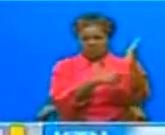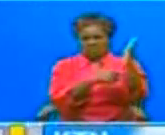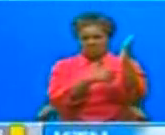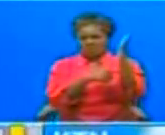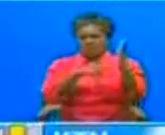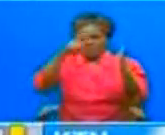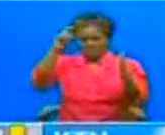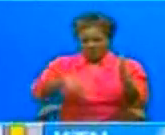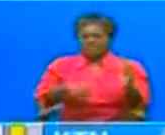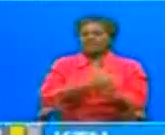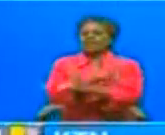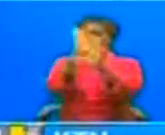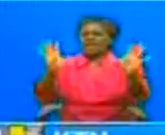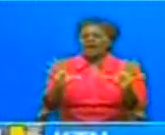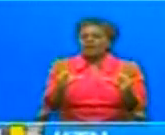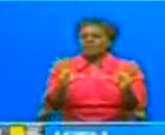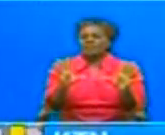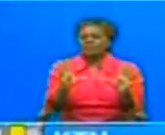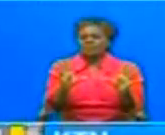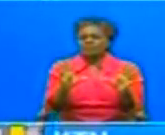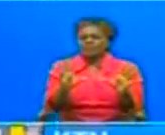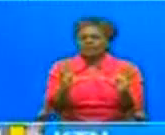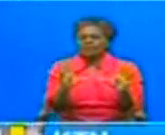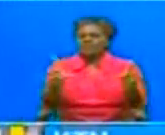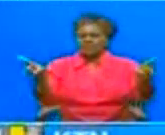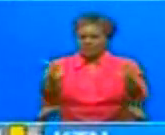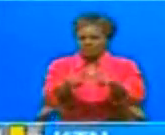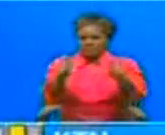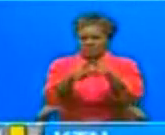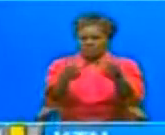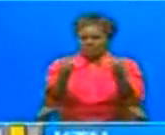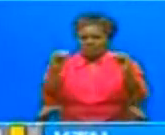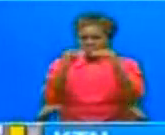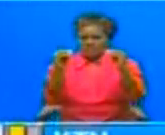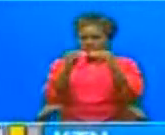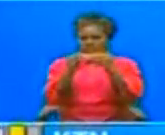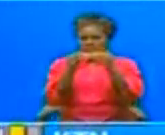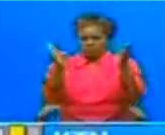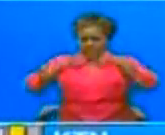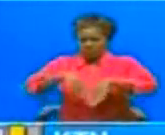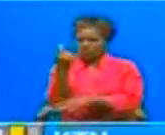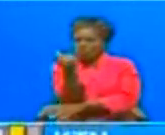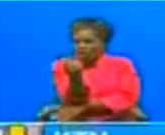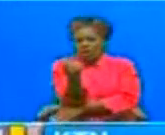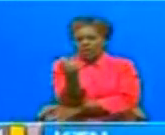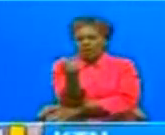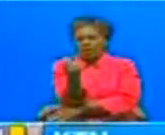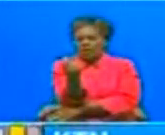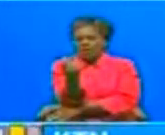need clarified. So we have adjourned the session